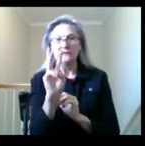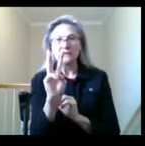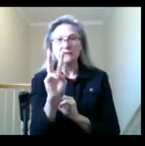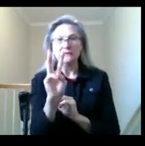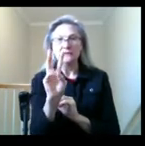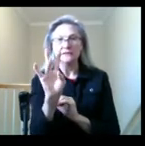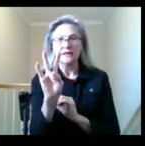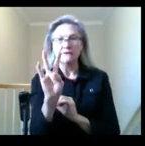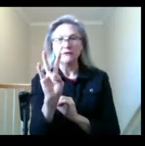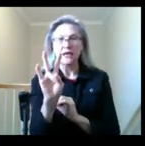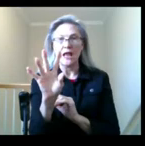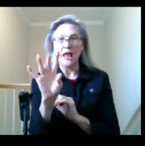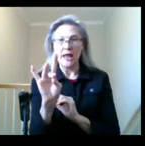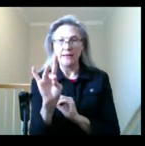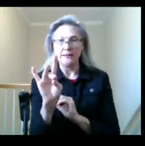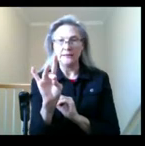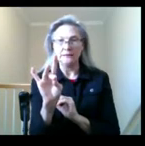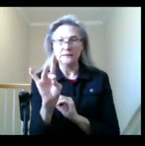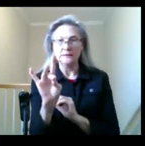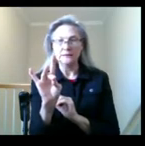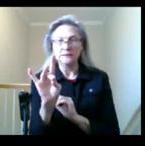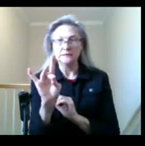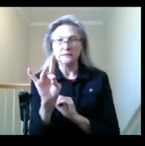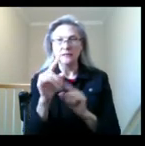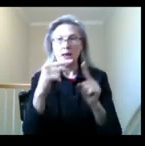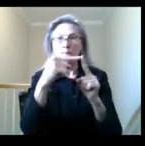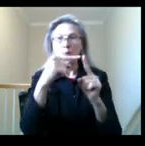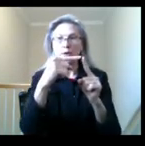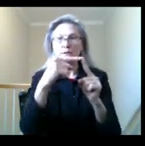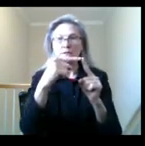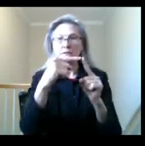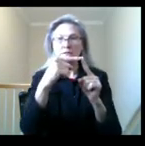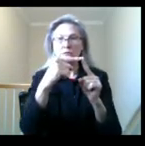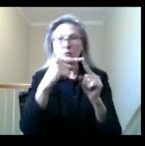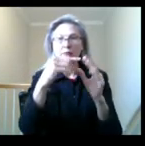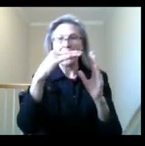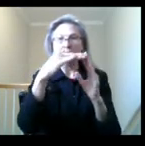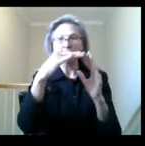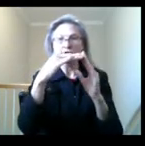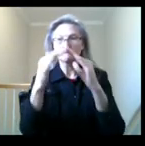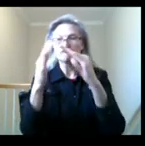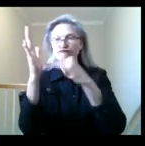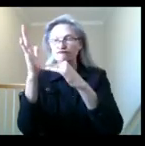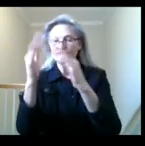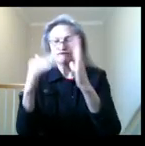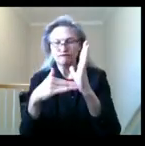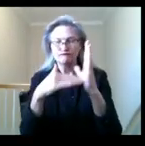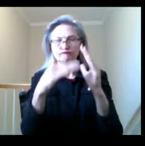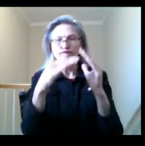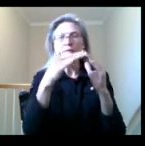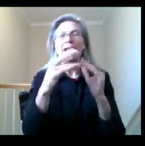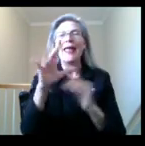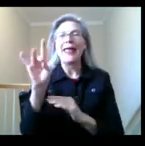6, 7, 8. So I have 8 spots where the edges meet. So there's a total of